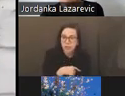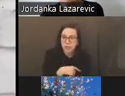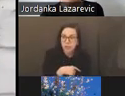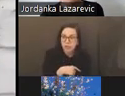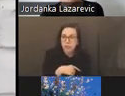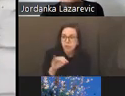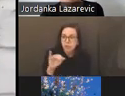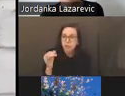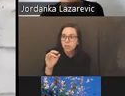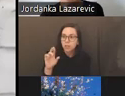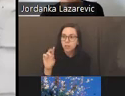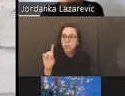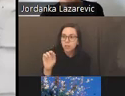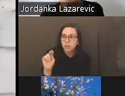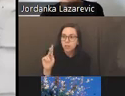Jordanka,